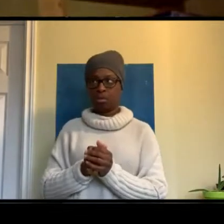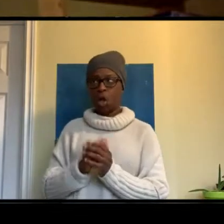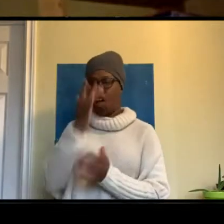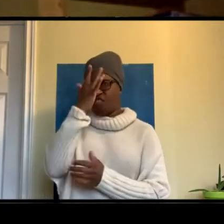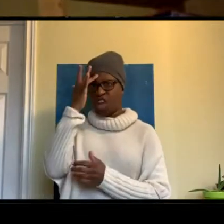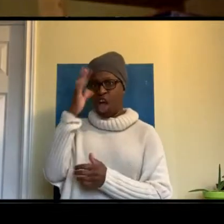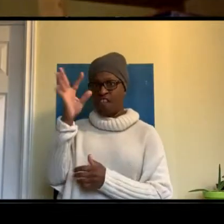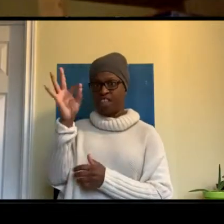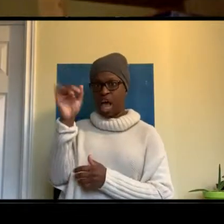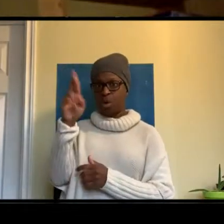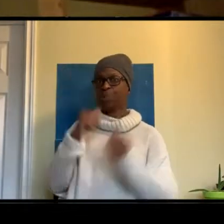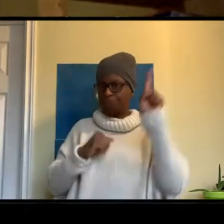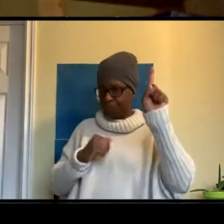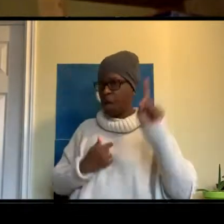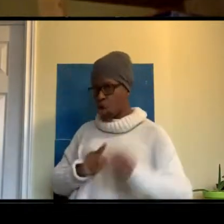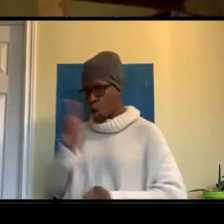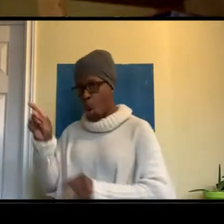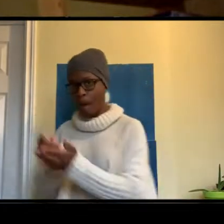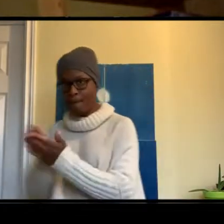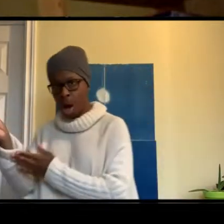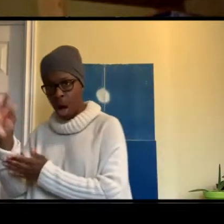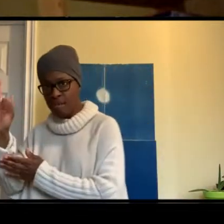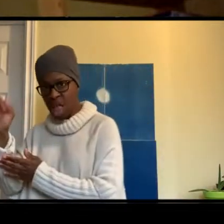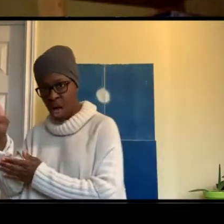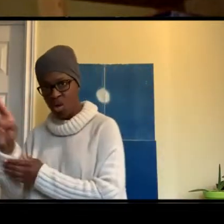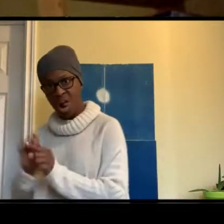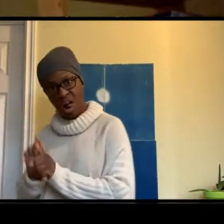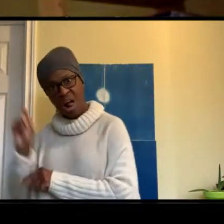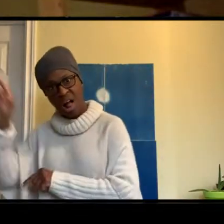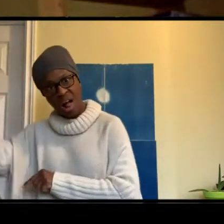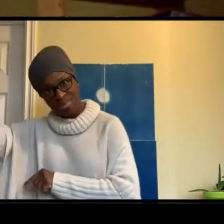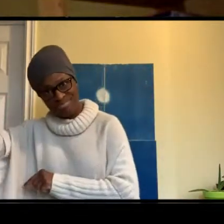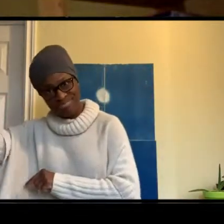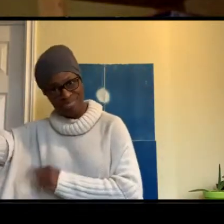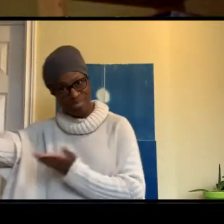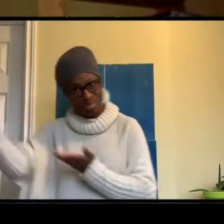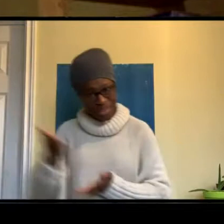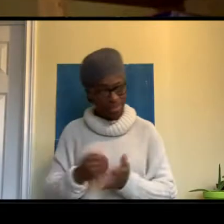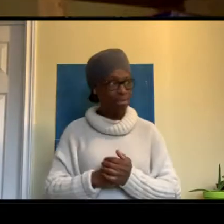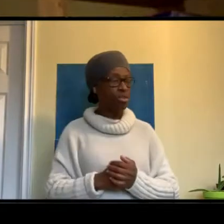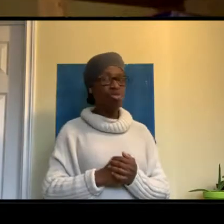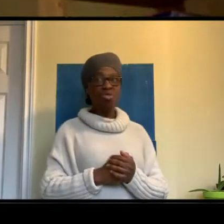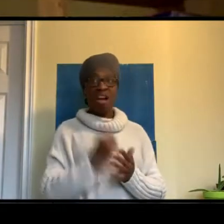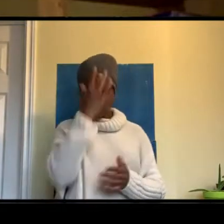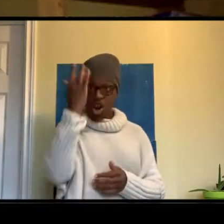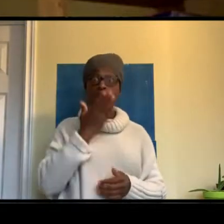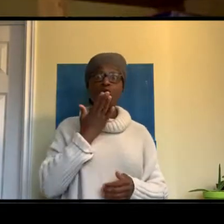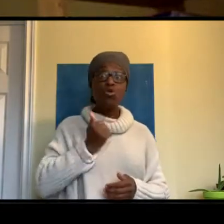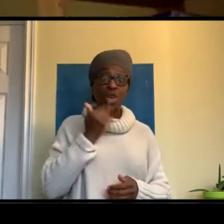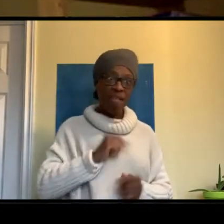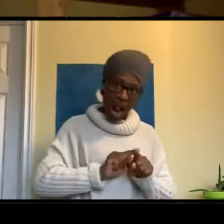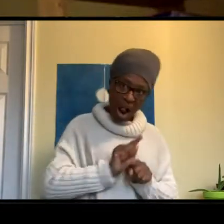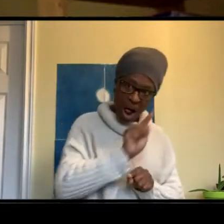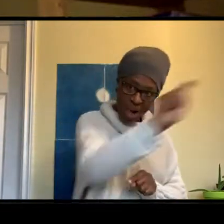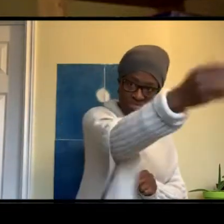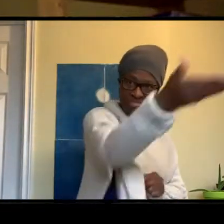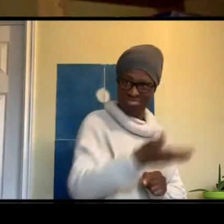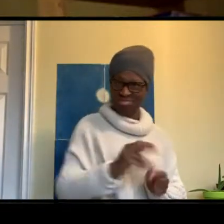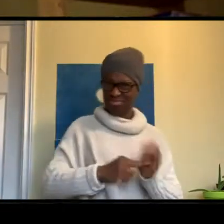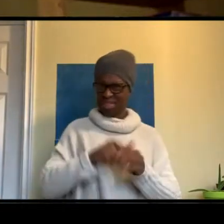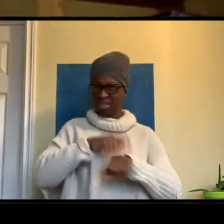And it just, when you break it into chunks, it's less pressure, less mistakes, less stress.